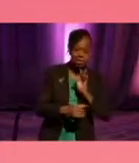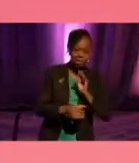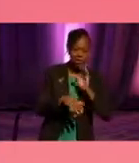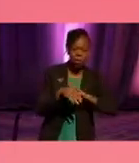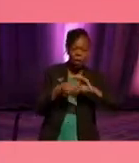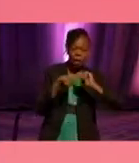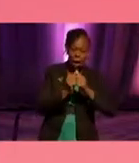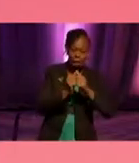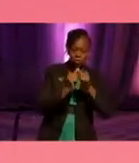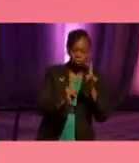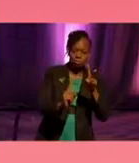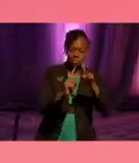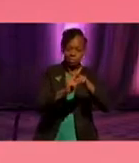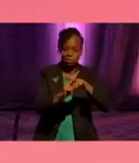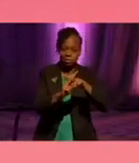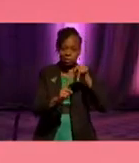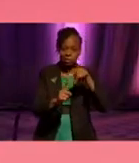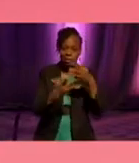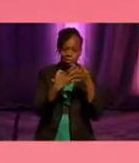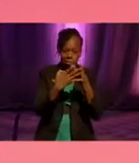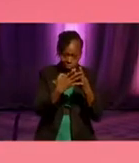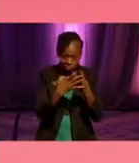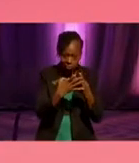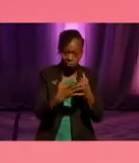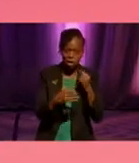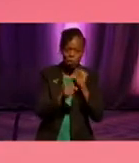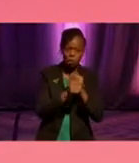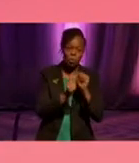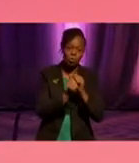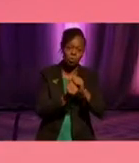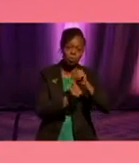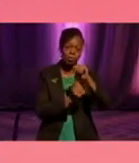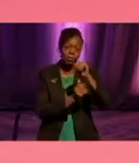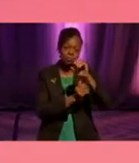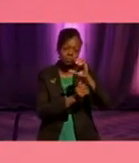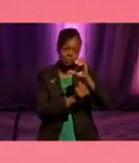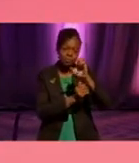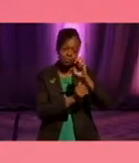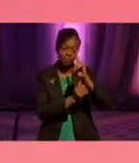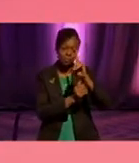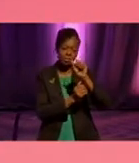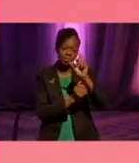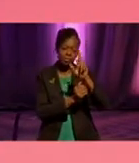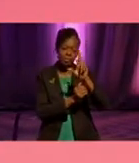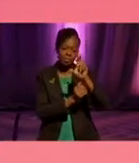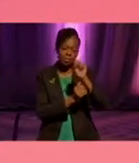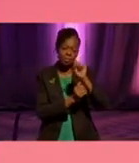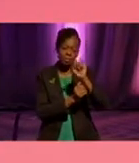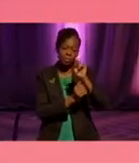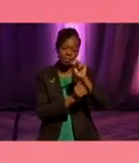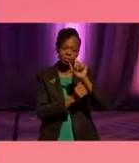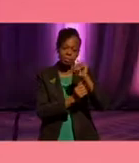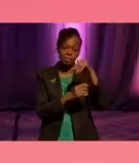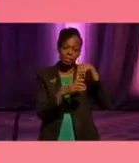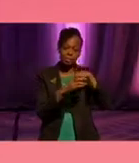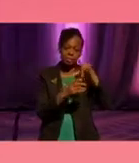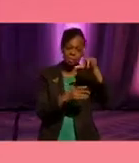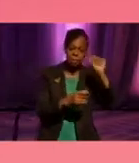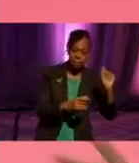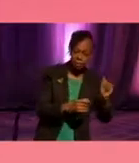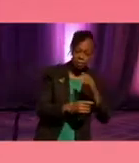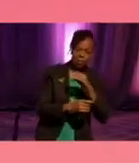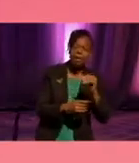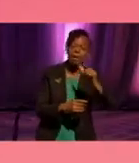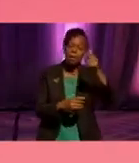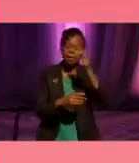these screenings. And I work with Cedars-Sinai Hospital in Los Angeles, Los Robles Hospital in Los Angeles.